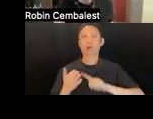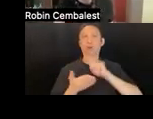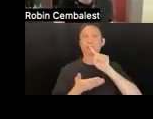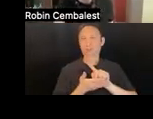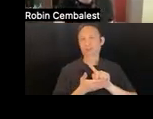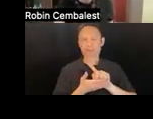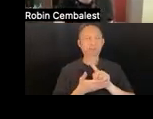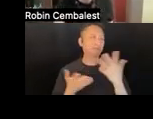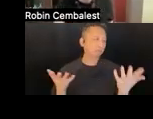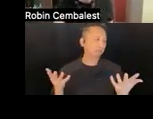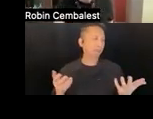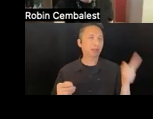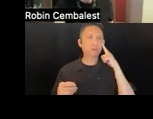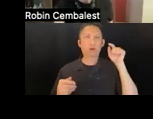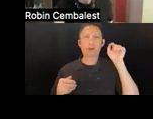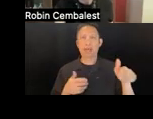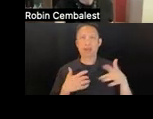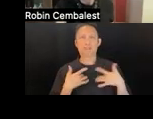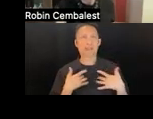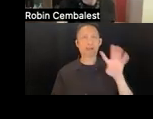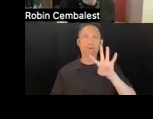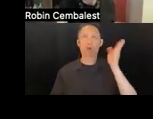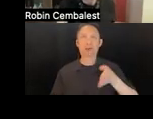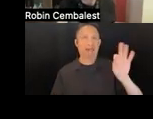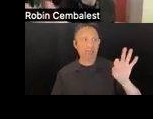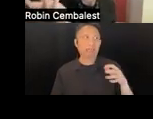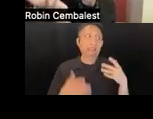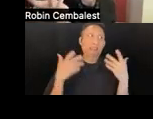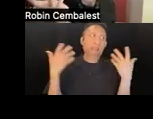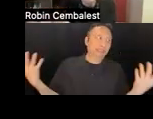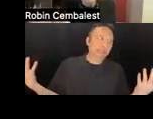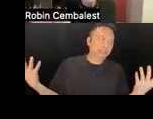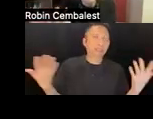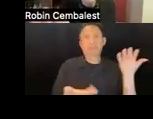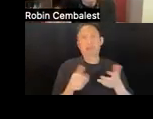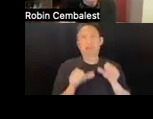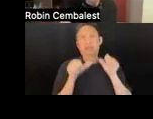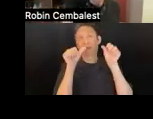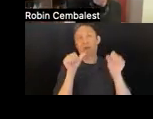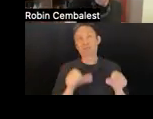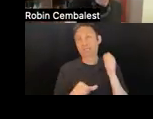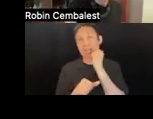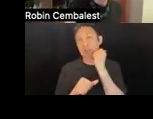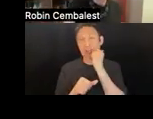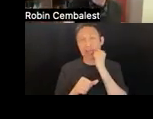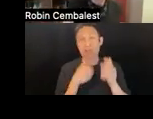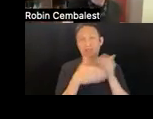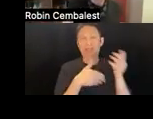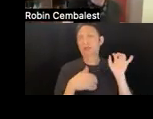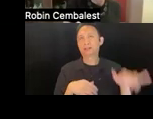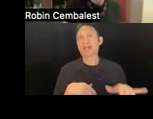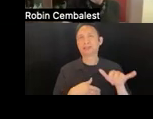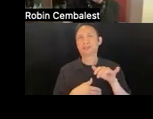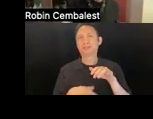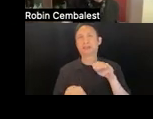see like 4/9, then we're going to be, maybe posting it every day. And right, so it's a film in Miami Film